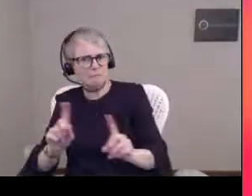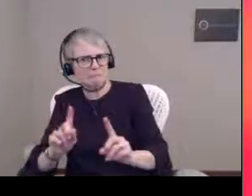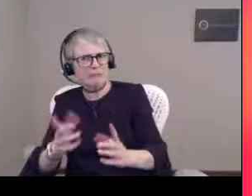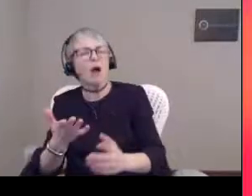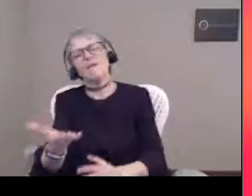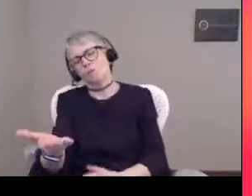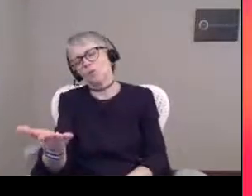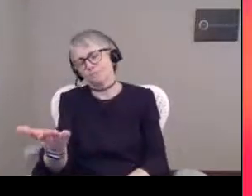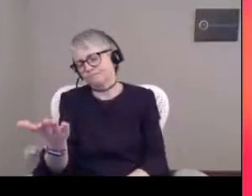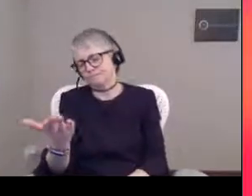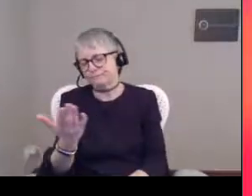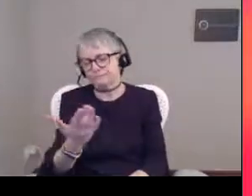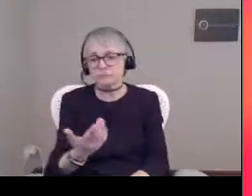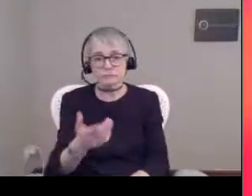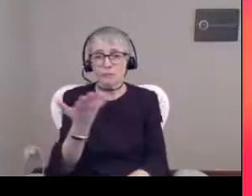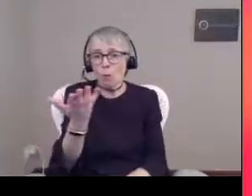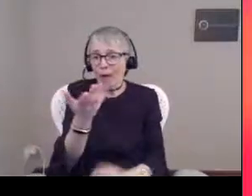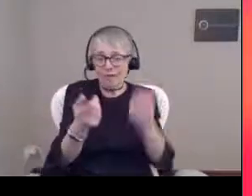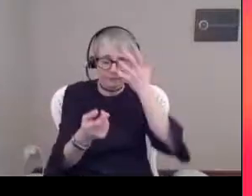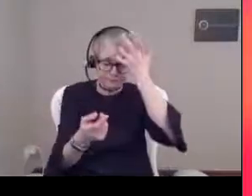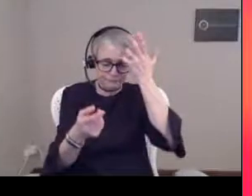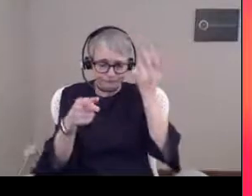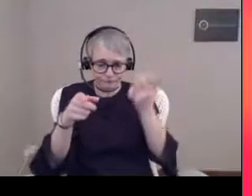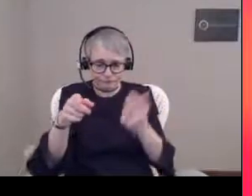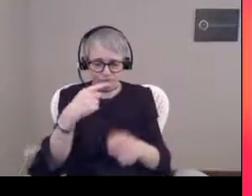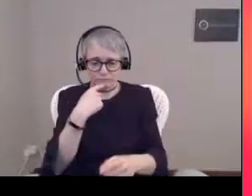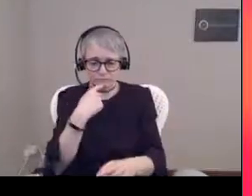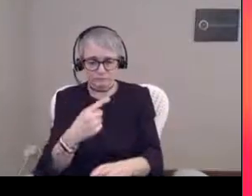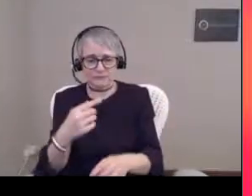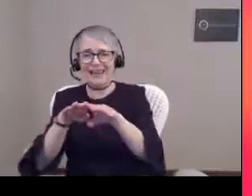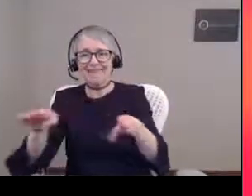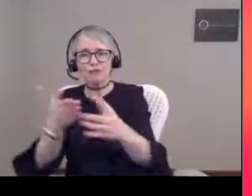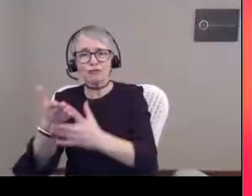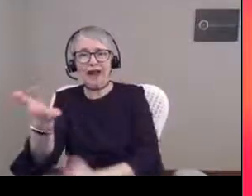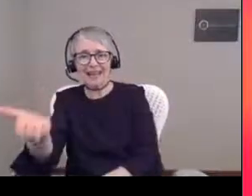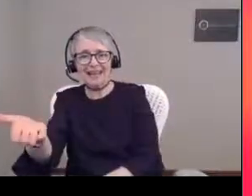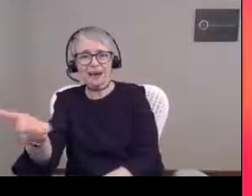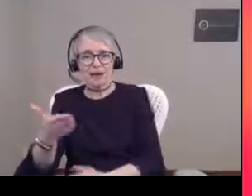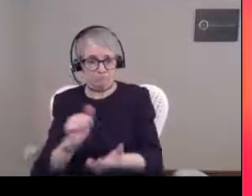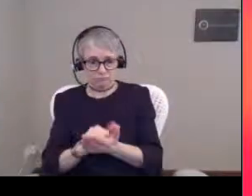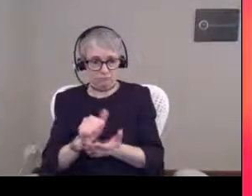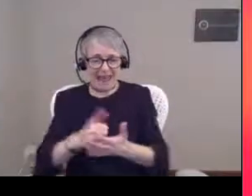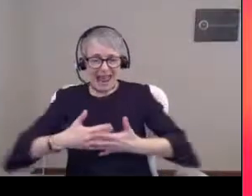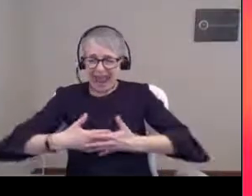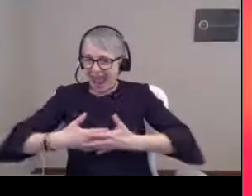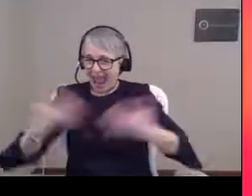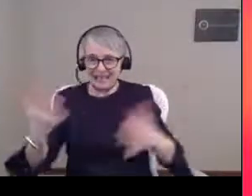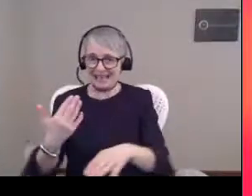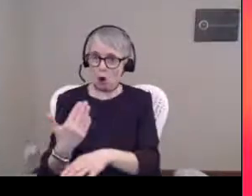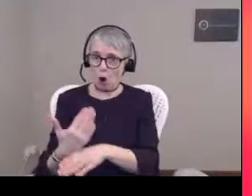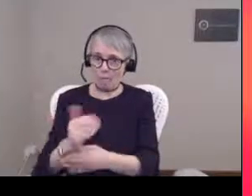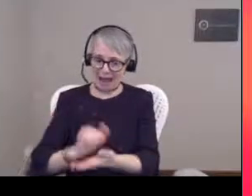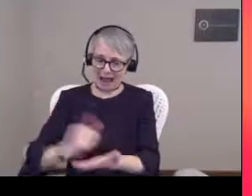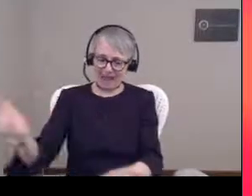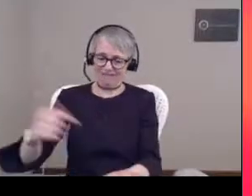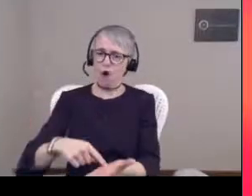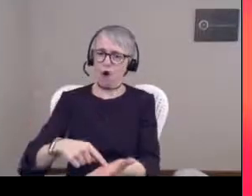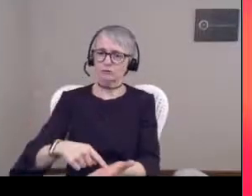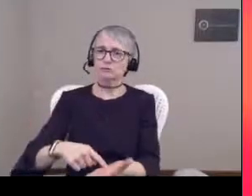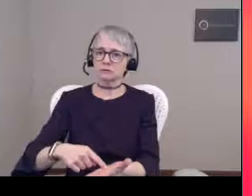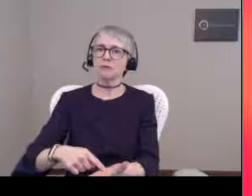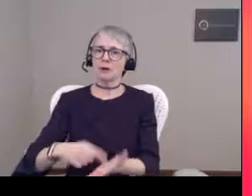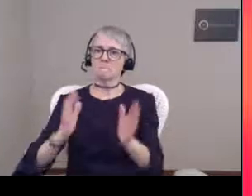obviously, if we talk about Even Break, I wanted to ensure that every single role across ITV had visibility, and that is anything from an entry-level role